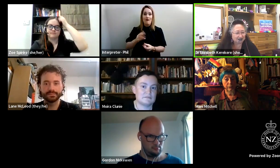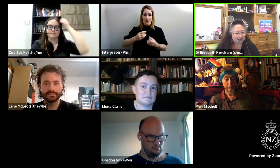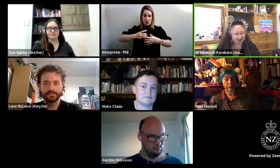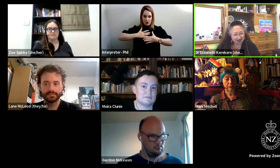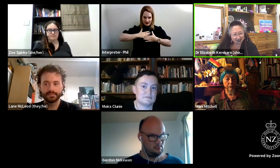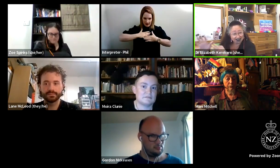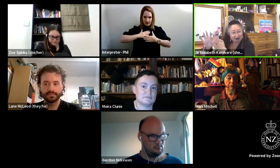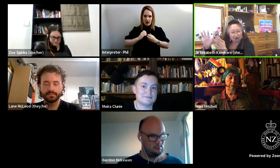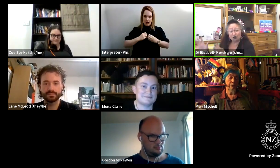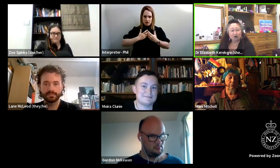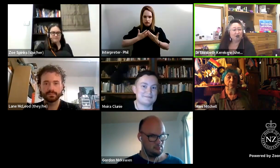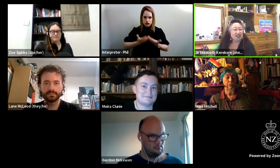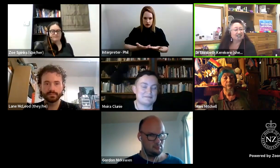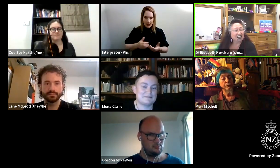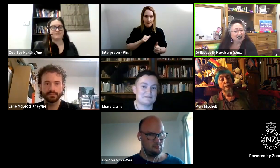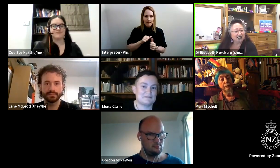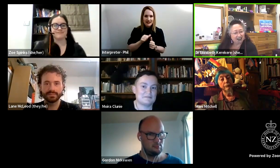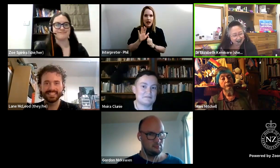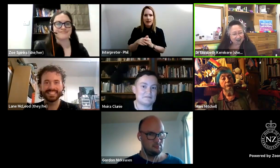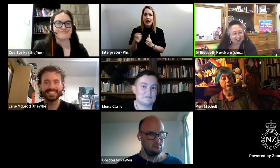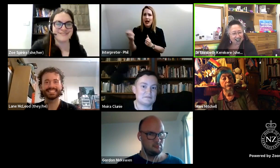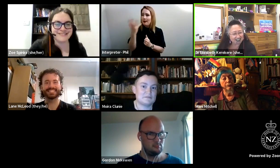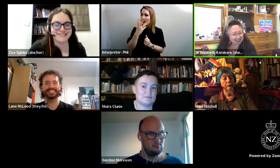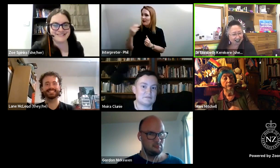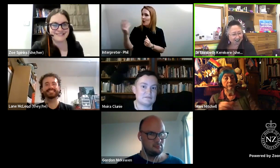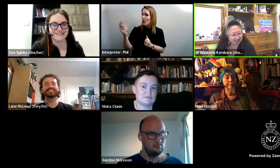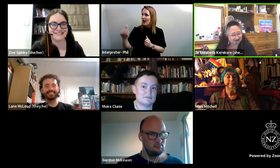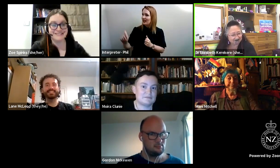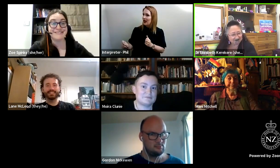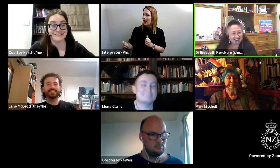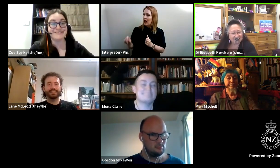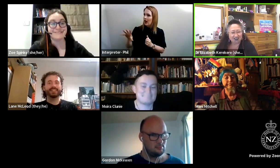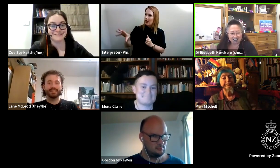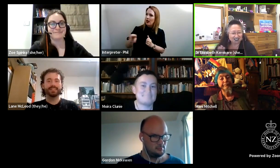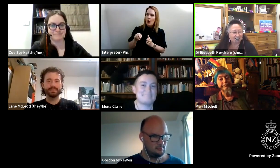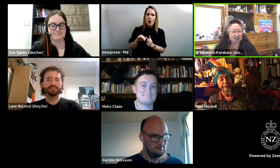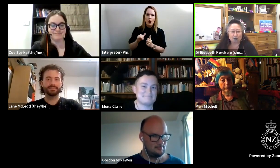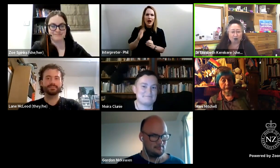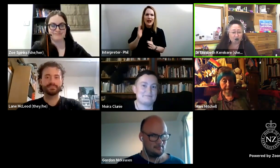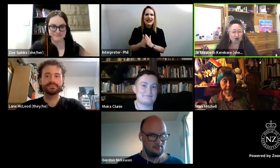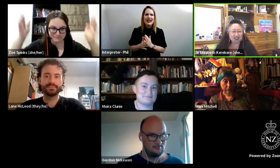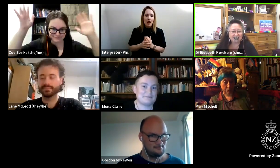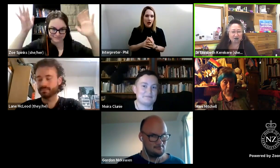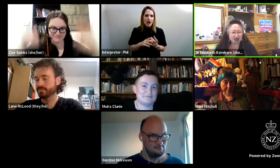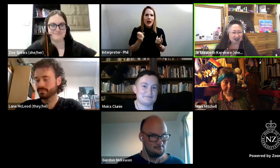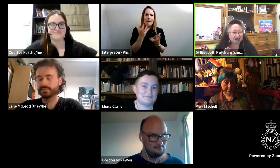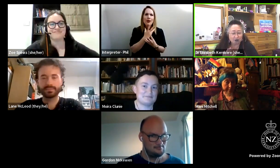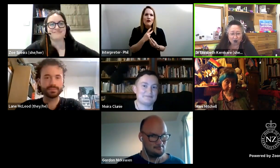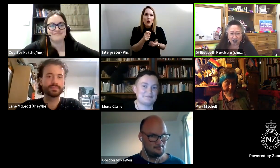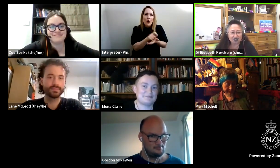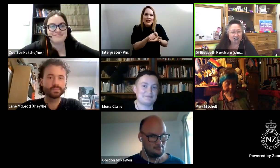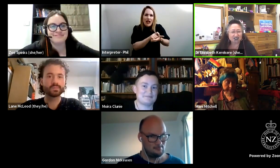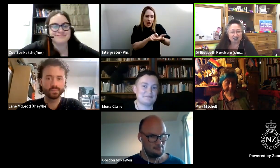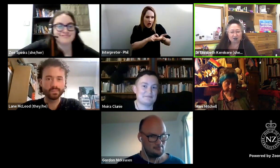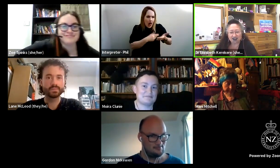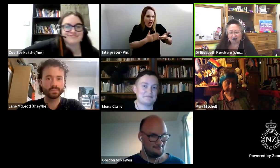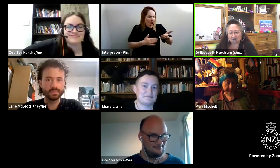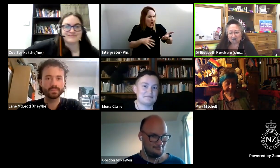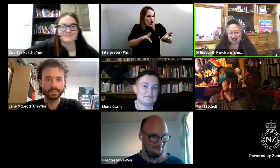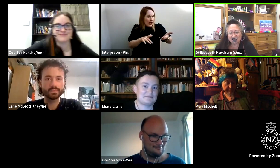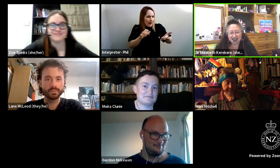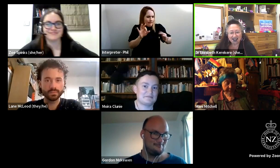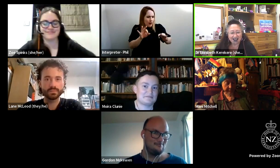submitted, than a beautiful essay that never gets done. We just want the more voices, the better, the more issues, the